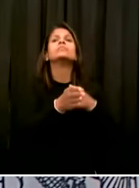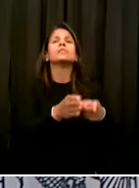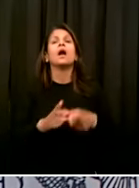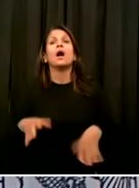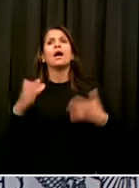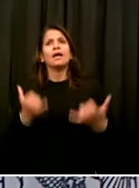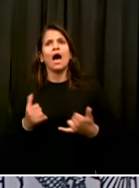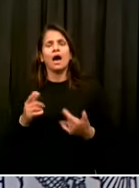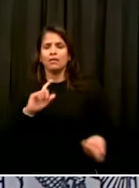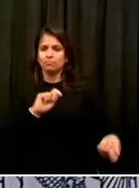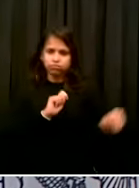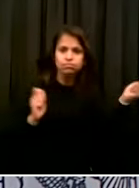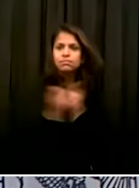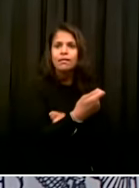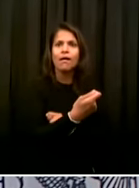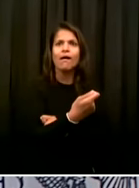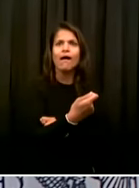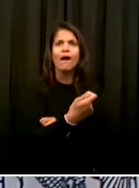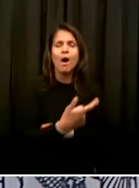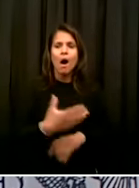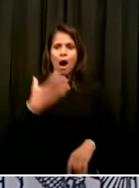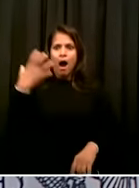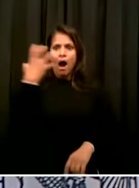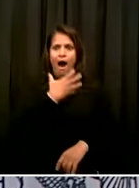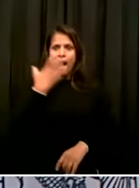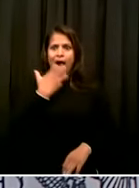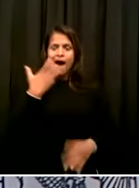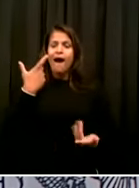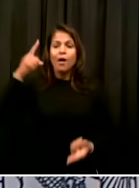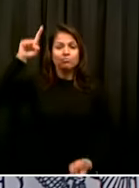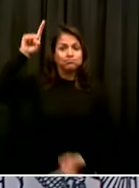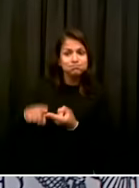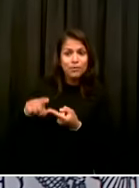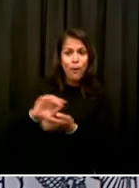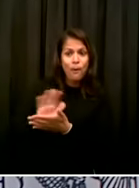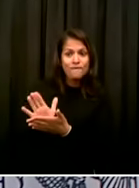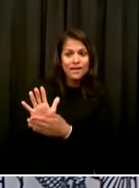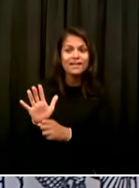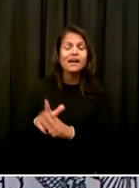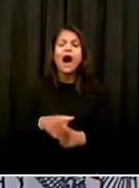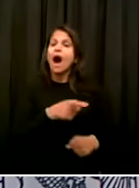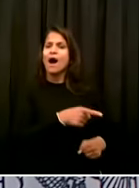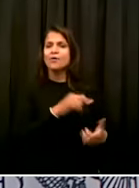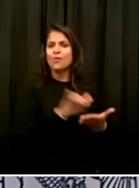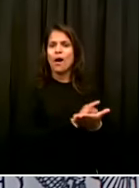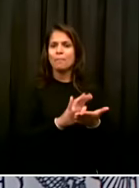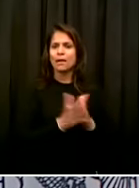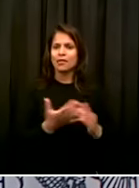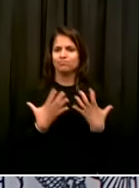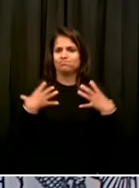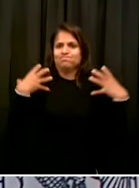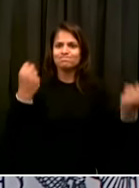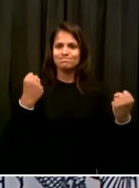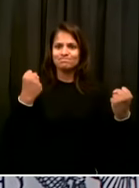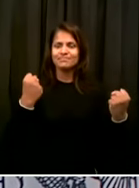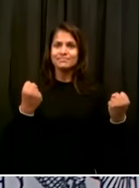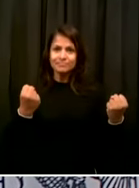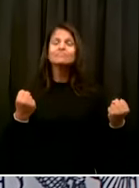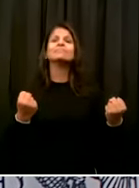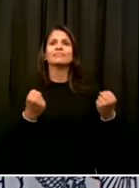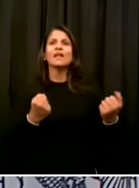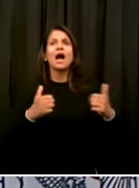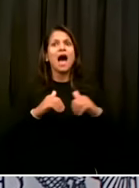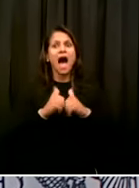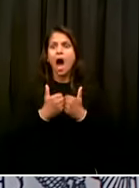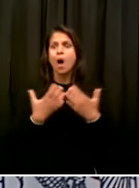disease. And we have been throughout guided by data, guided by science.